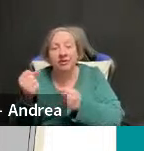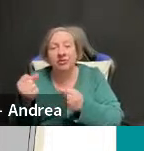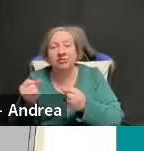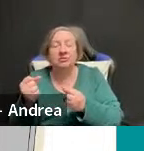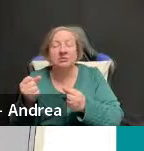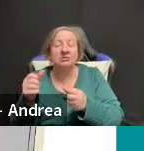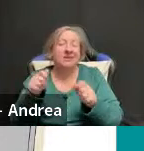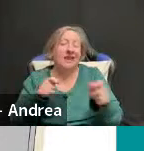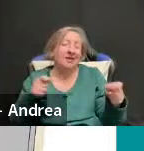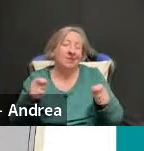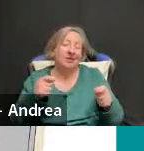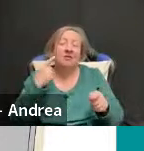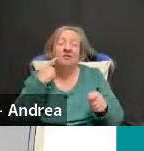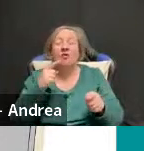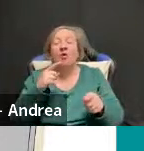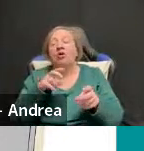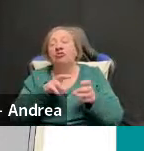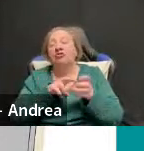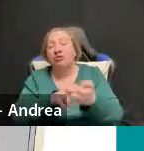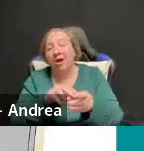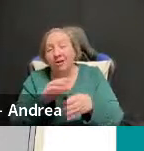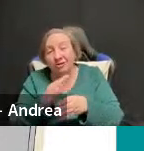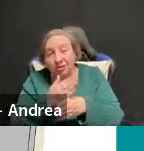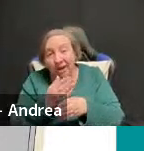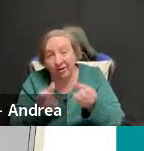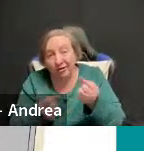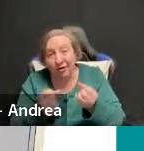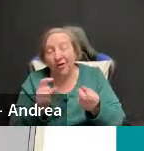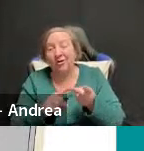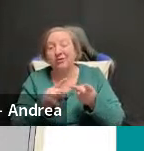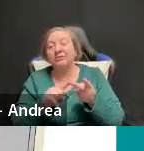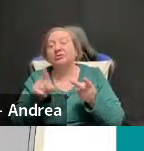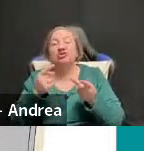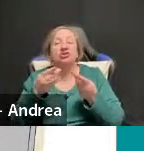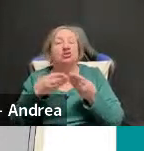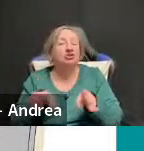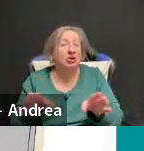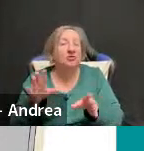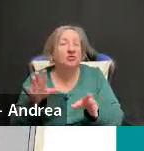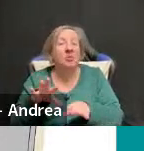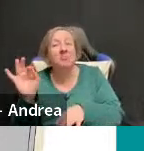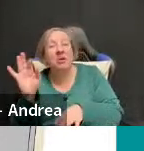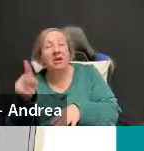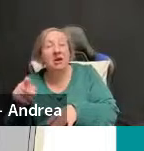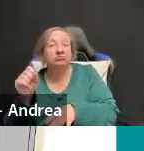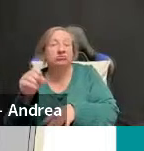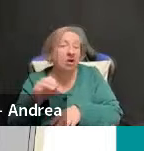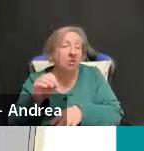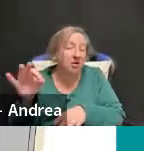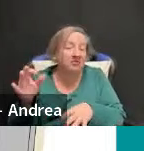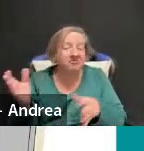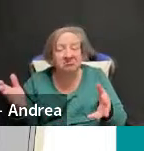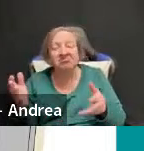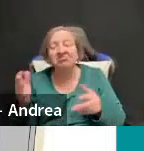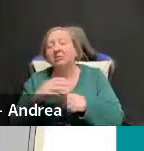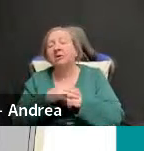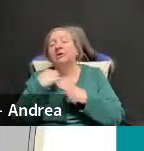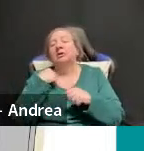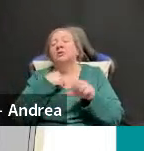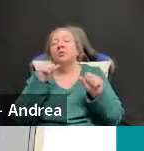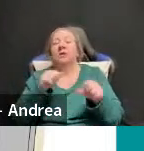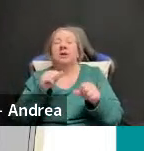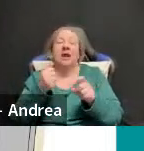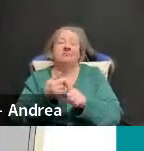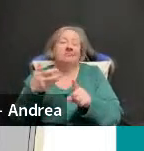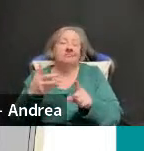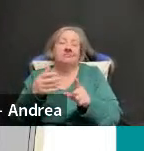for rideshare cars or whether it's just general pickup and drop off. And we have some ability here to expand